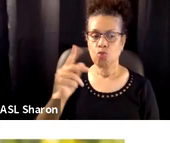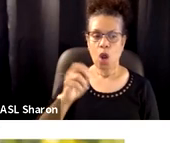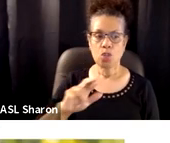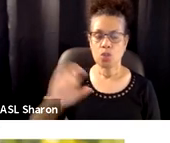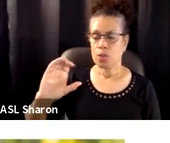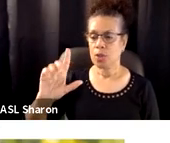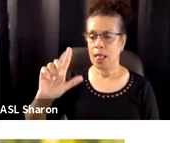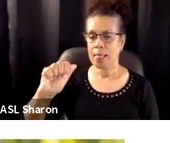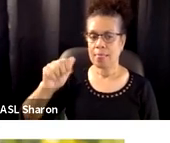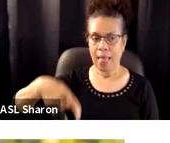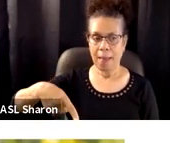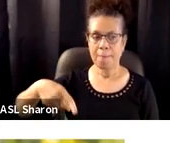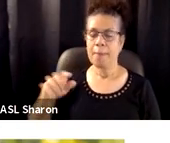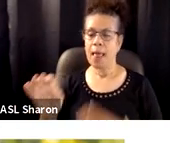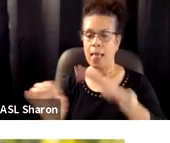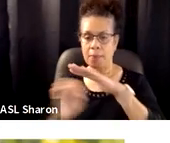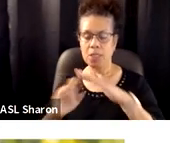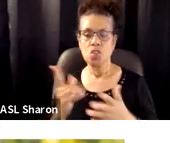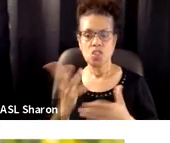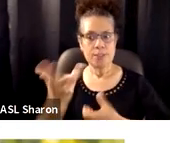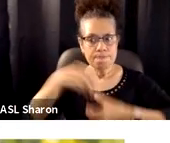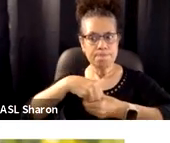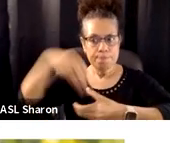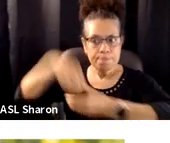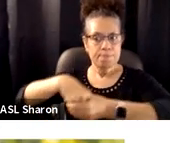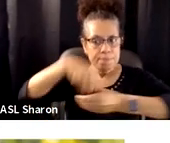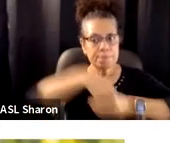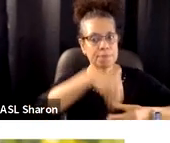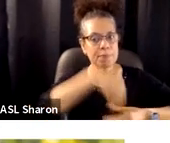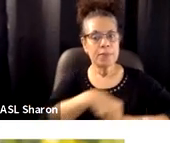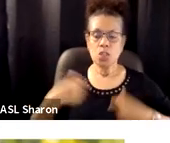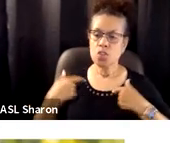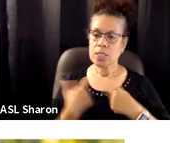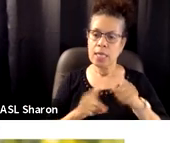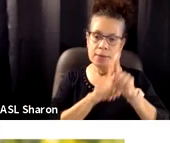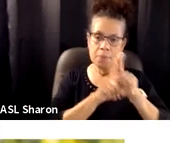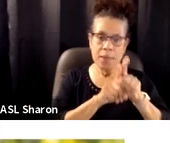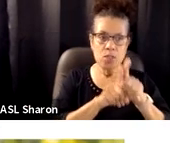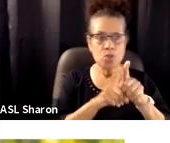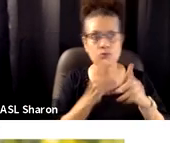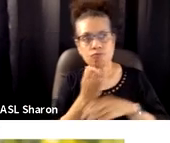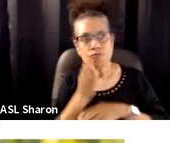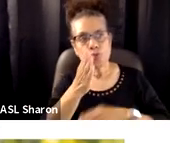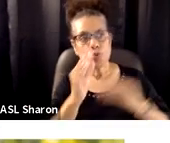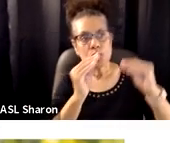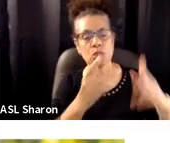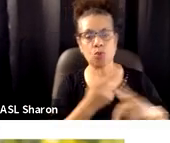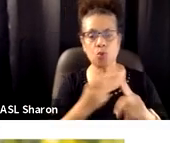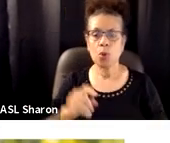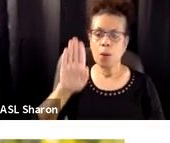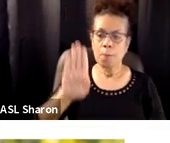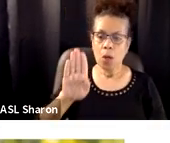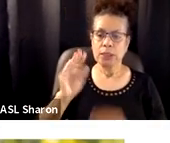is all about inclusivity she has mentored aspiring teachers through the boston teacher